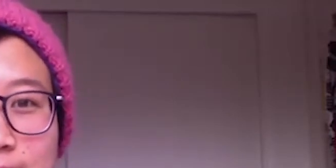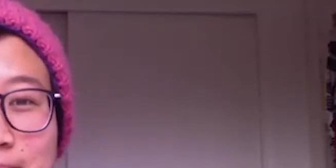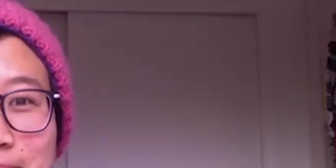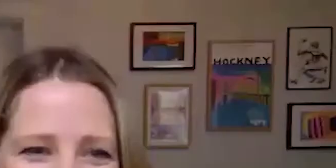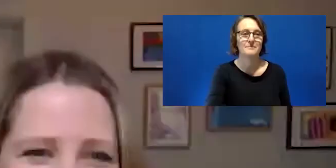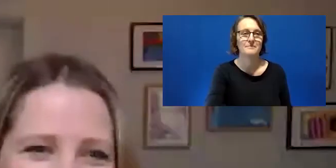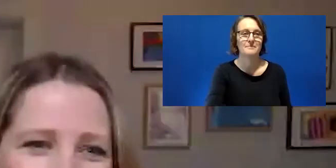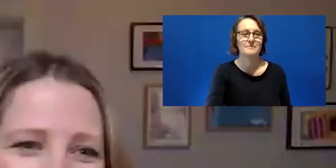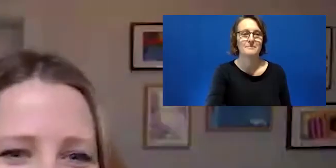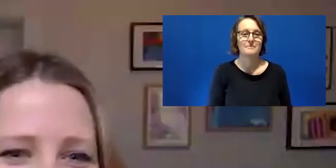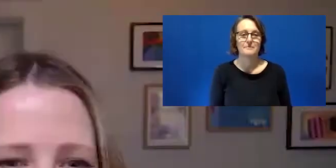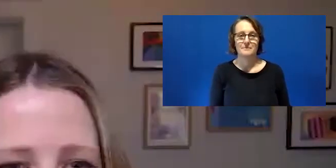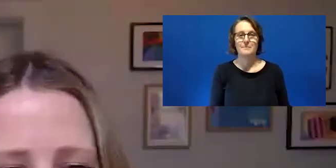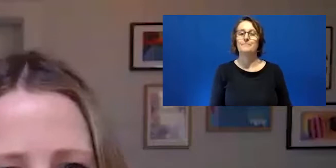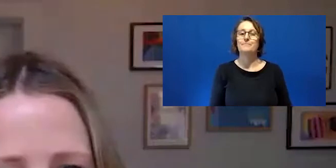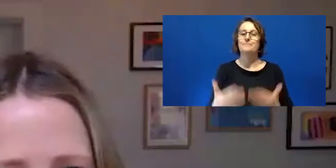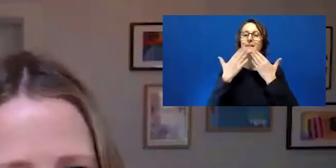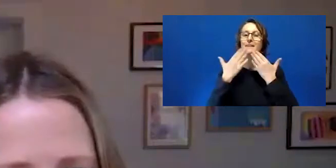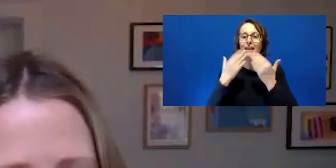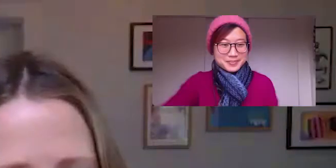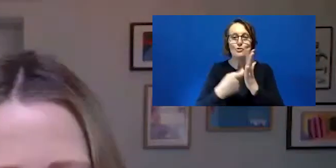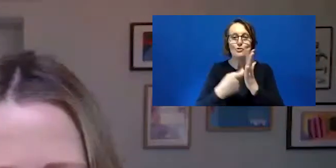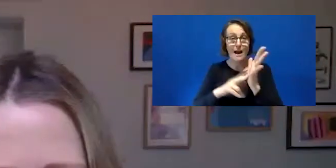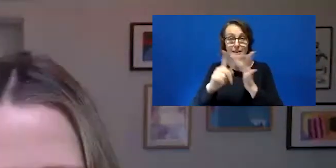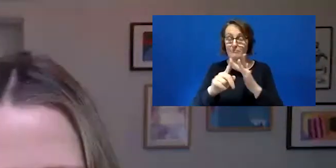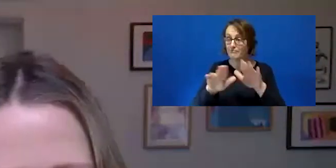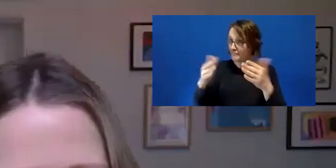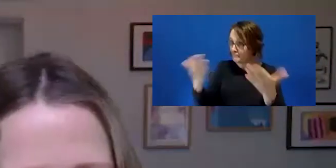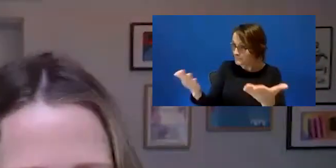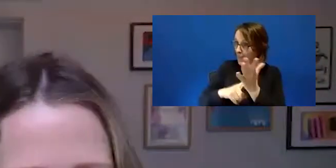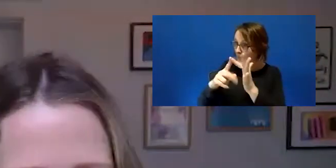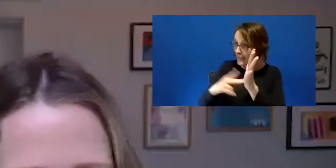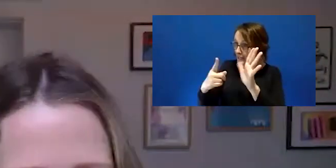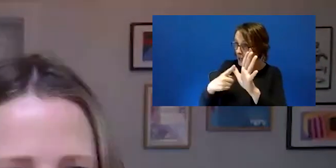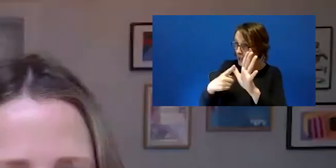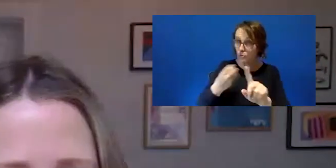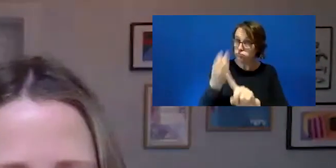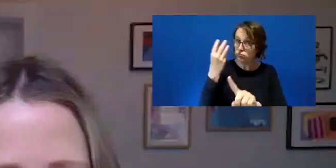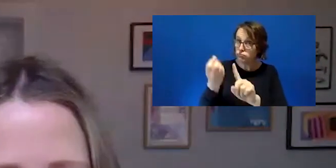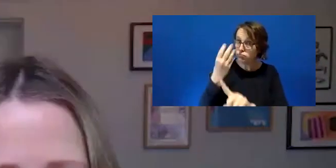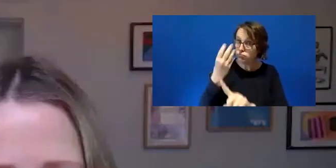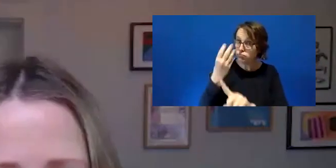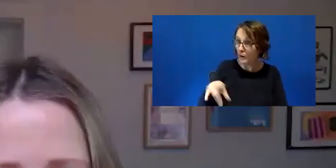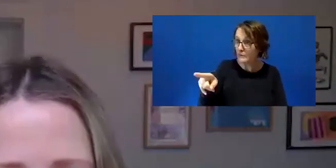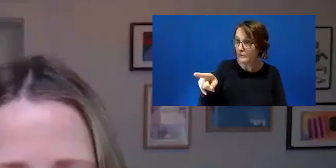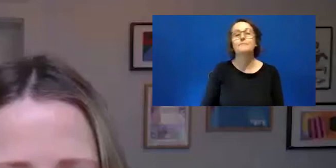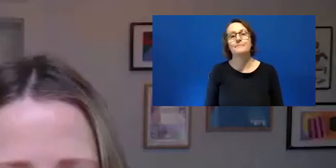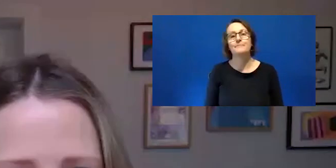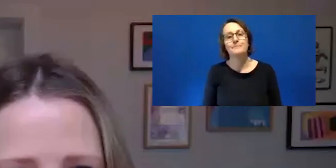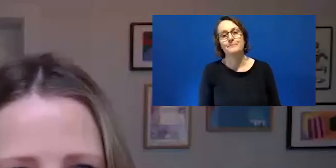Hi, my pleasure. Thank you so much, Rani. Lena, I believe you've got some slides to share with us as well.